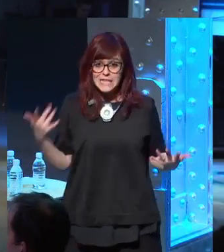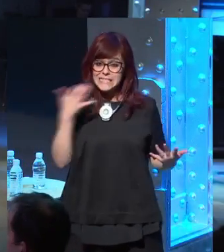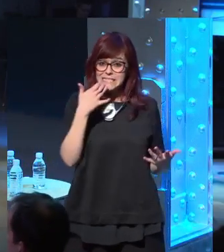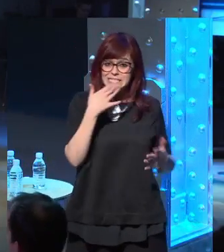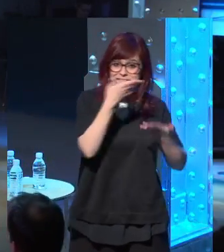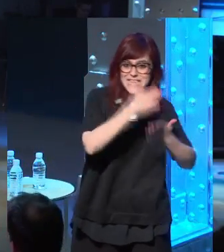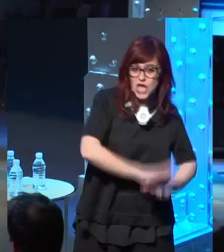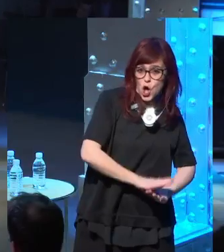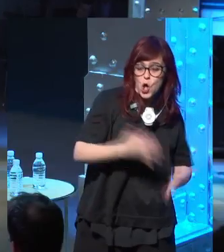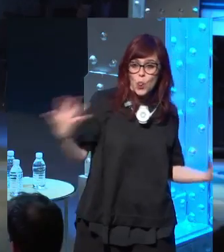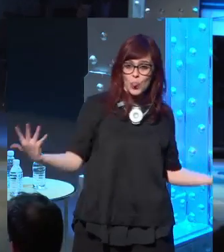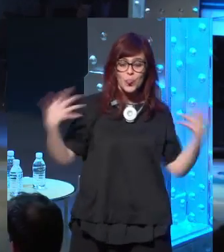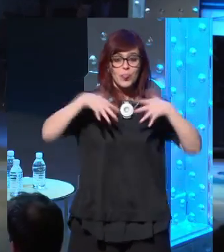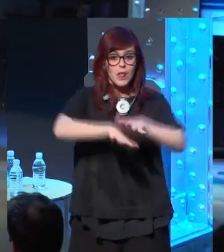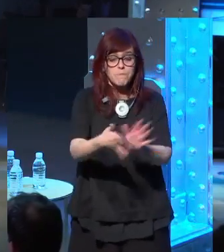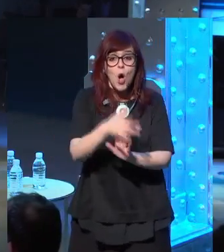and Spanish grandparents.